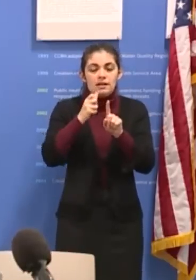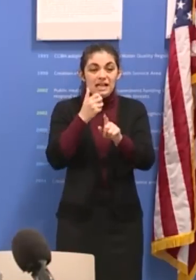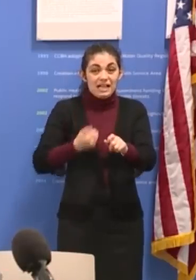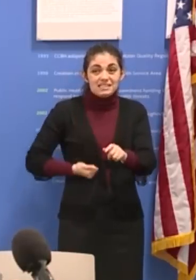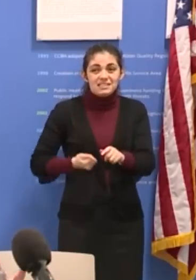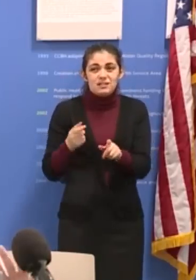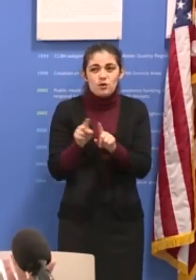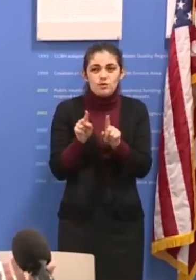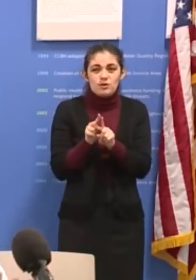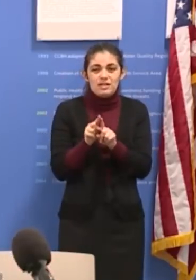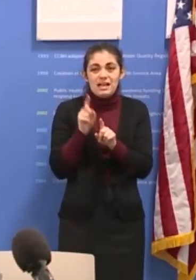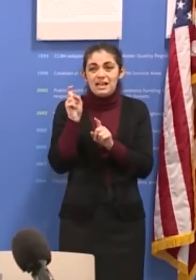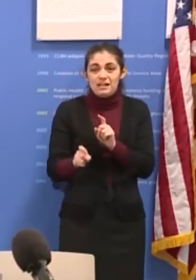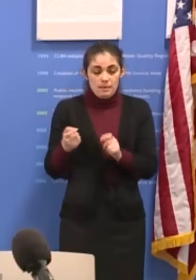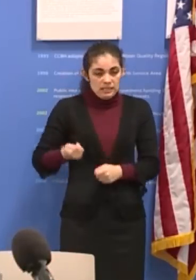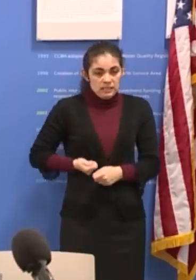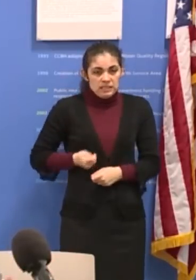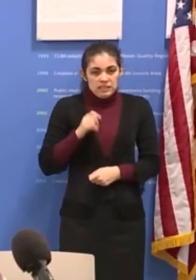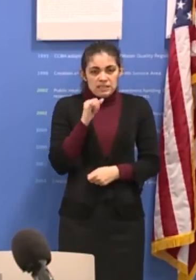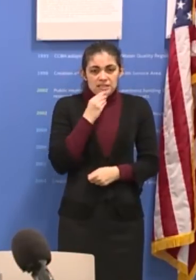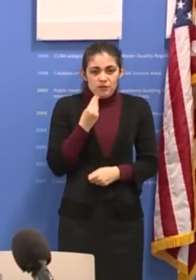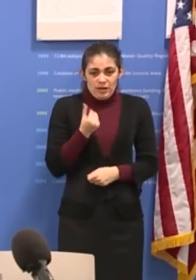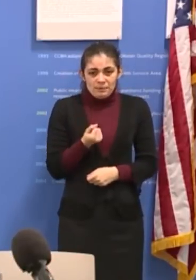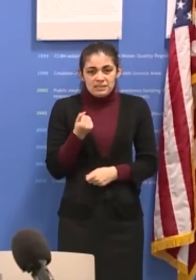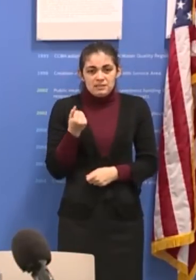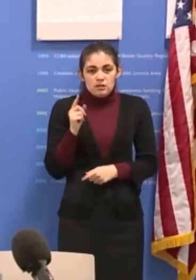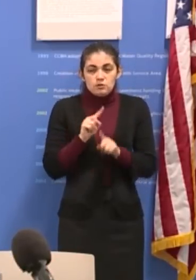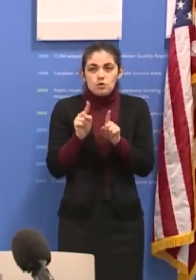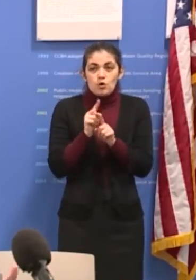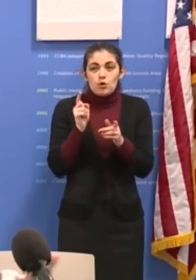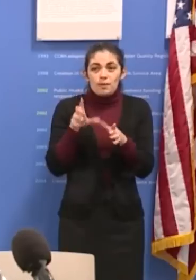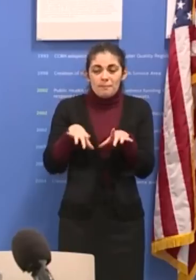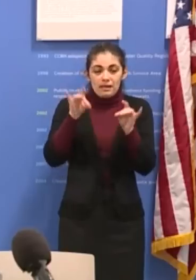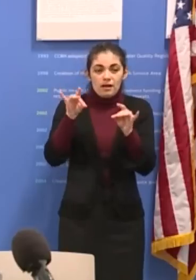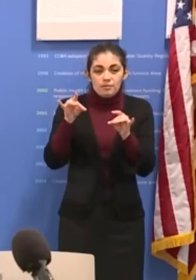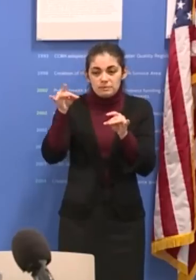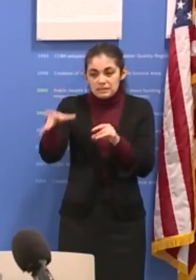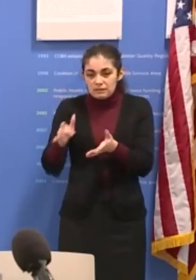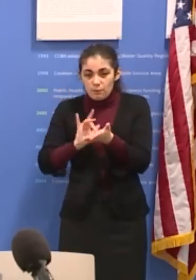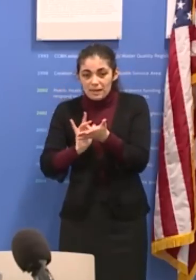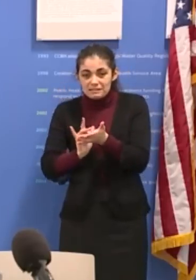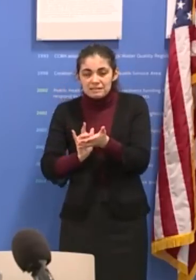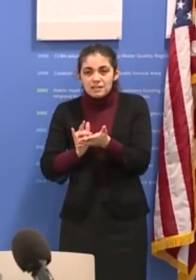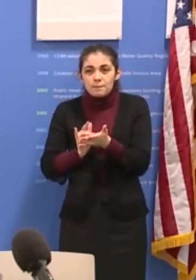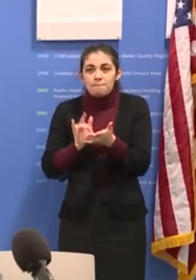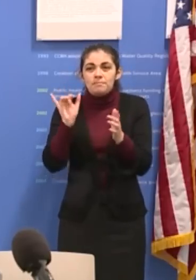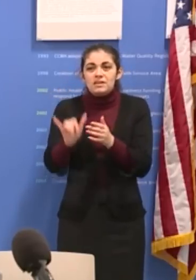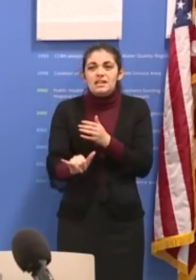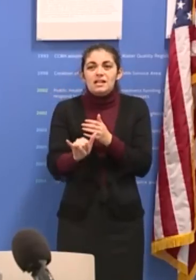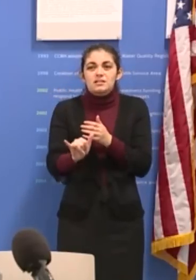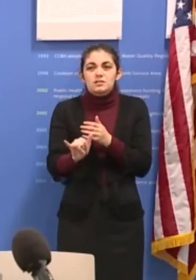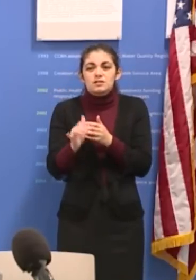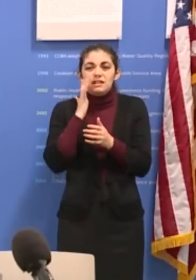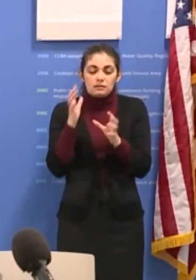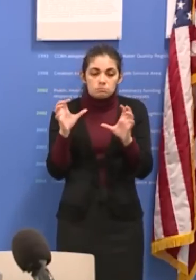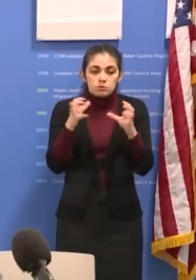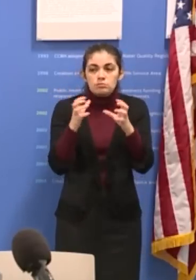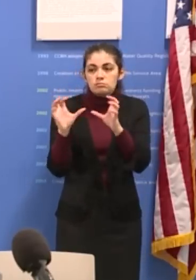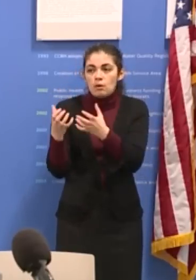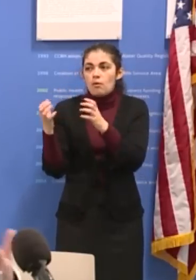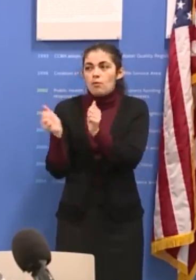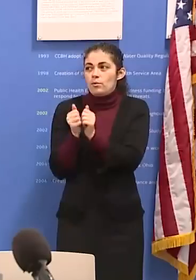People's telling us, I need my insulin at the pharmacy, so we send a staff member out to go pick it up and drop it off at their house. These are the kind of things that emerge with clusters. And